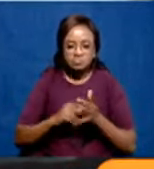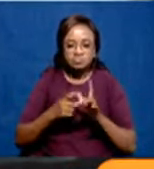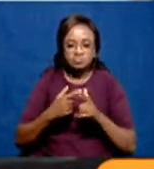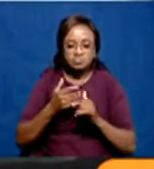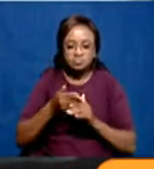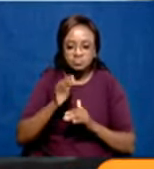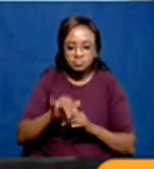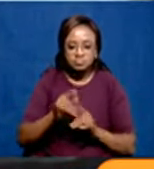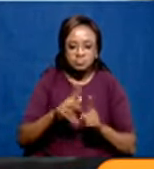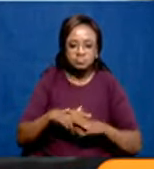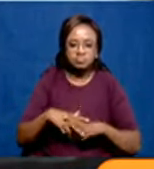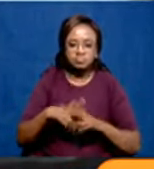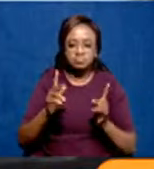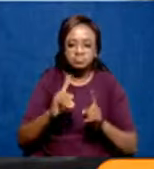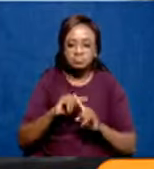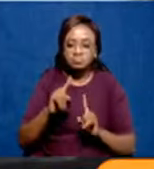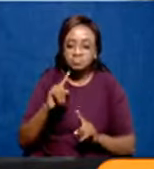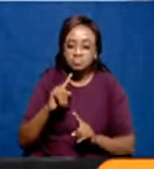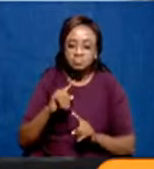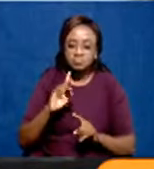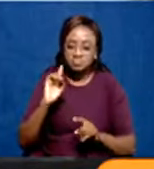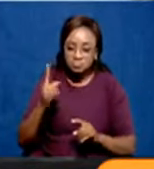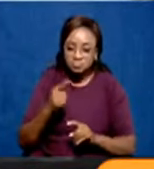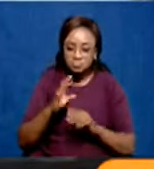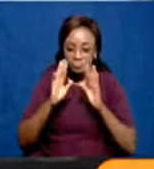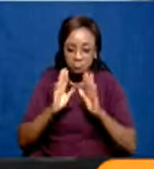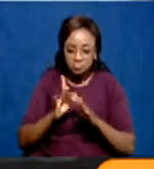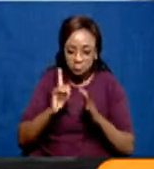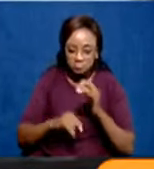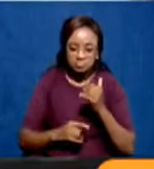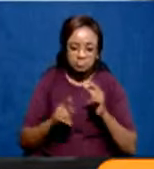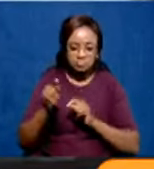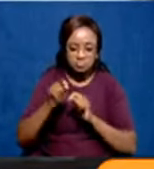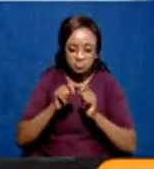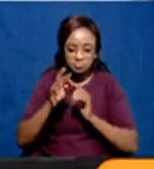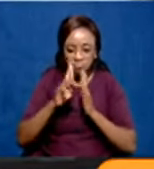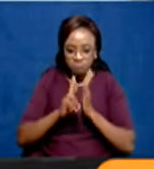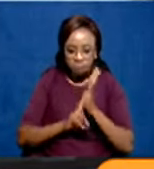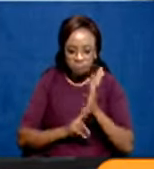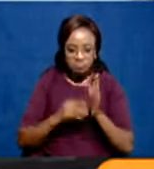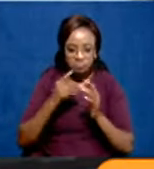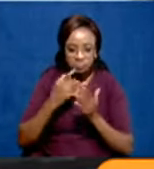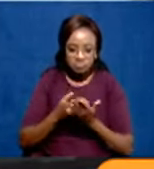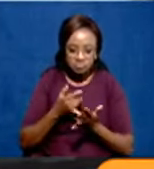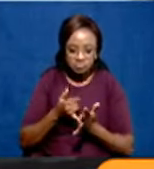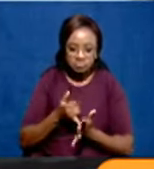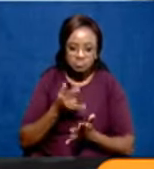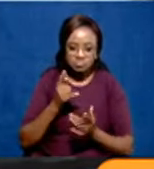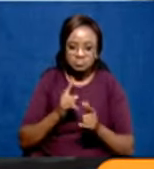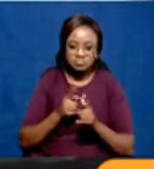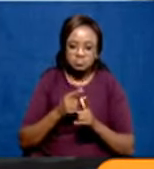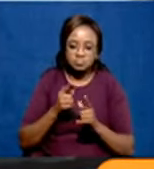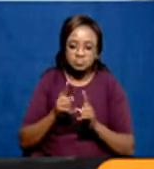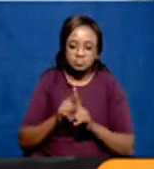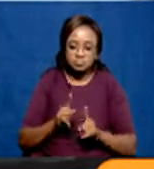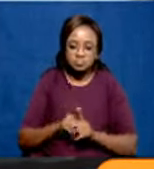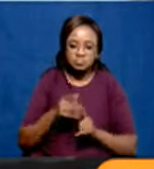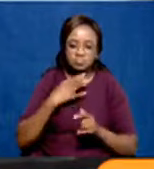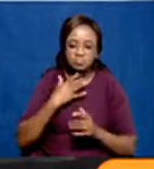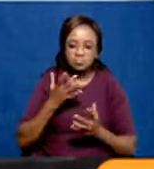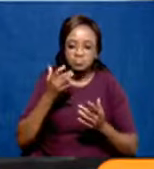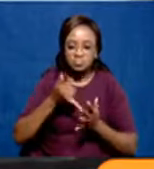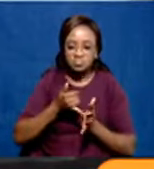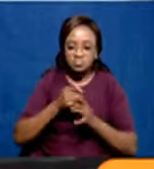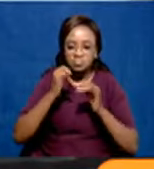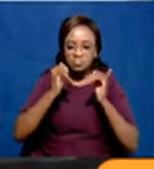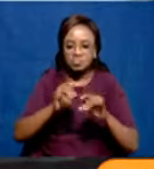until the regulations are gazetted, we can't start registering members. Okay. And we'll start registering members, and once we register members, we start onboarding them to the new system, but the